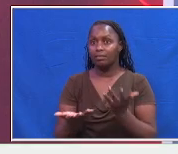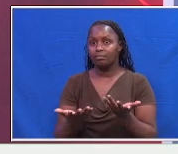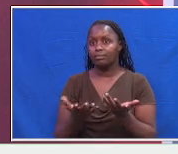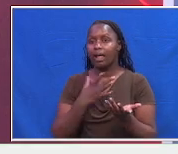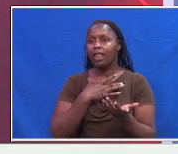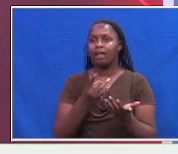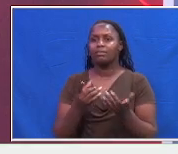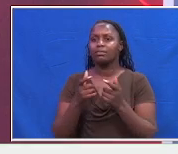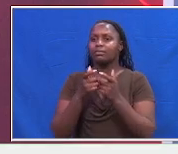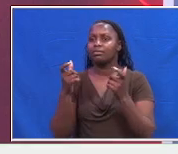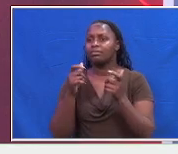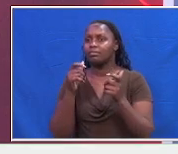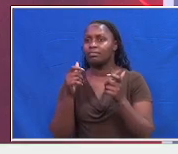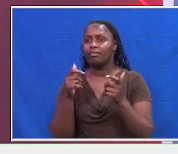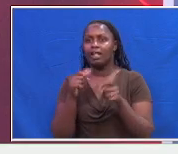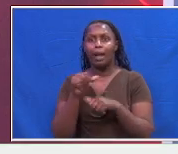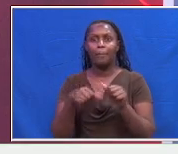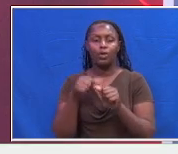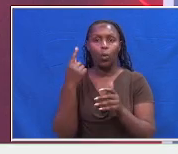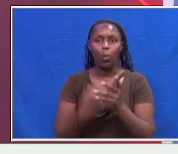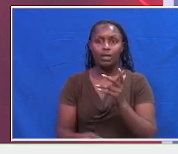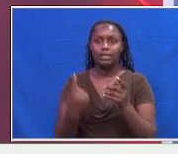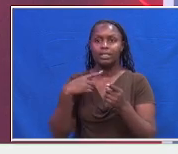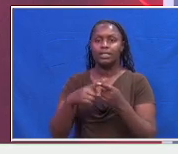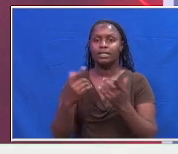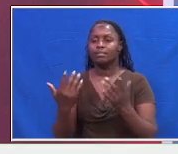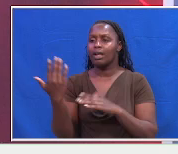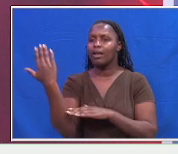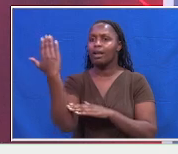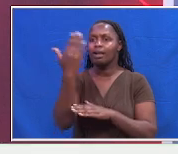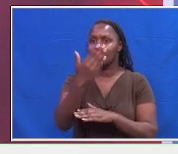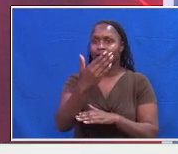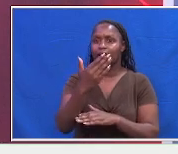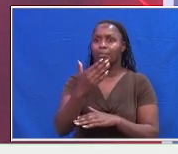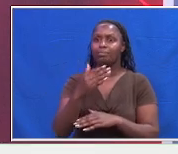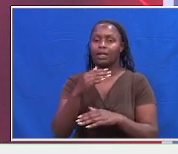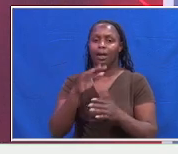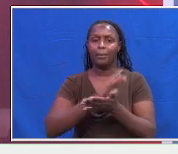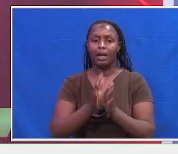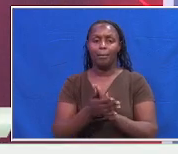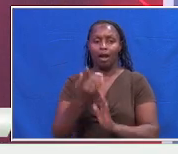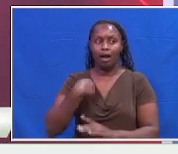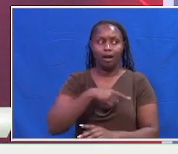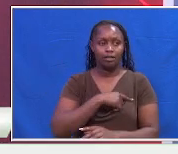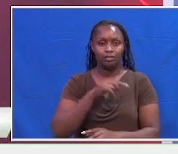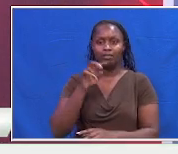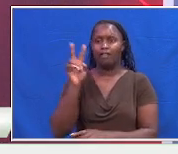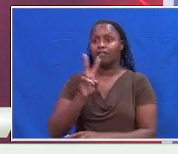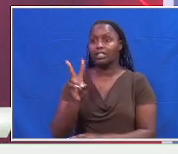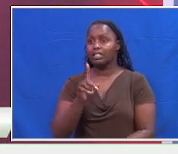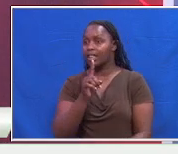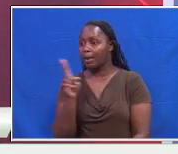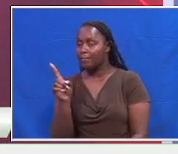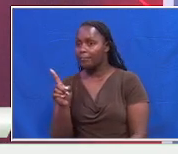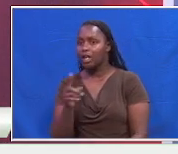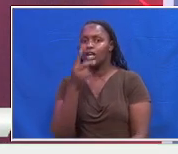in terms of what is directly emotive. It's become us versus them. The two candidates